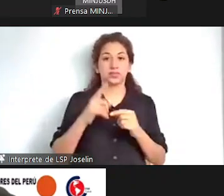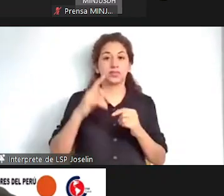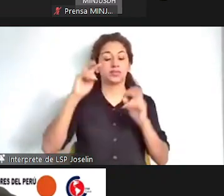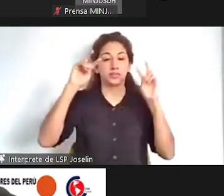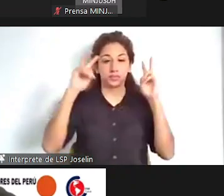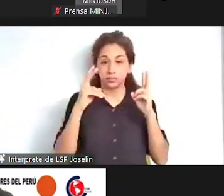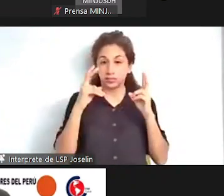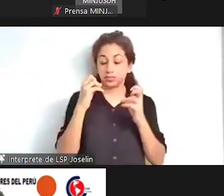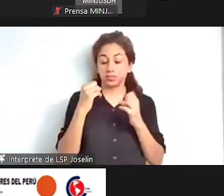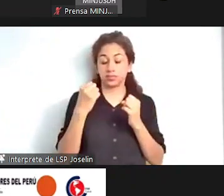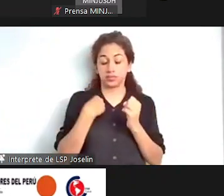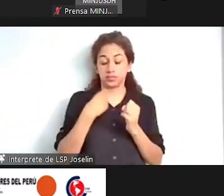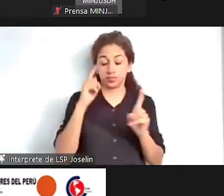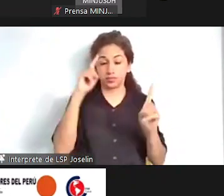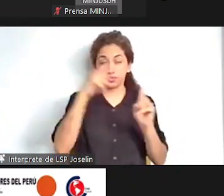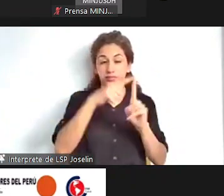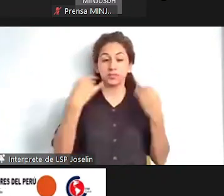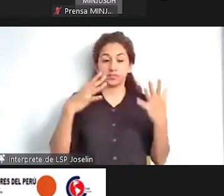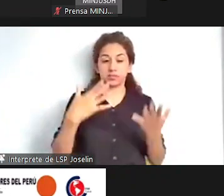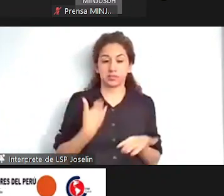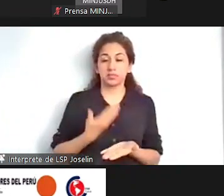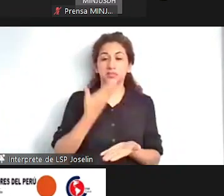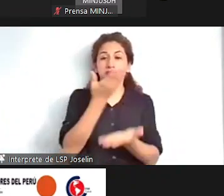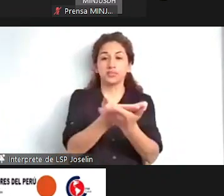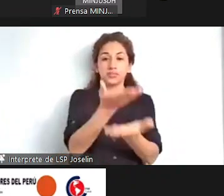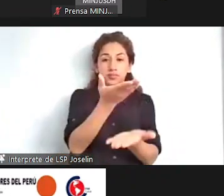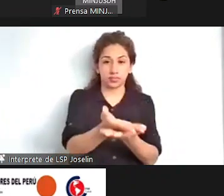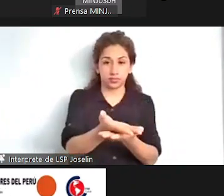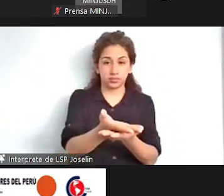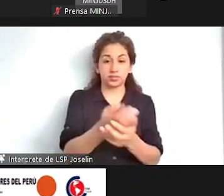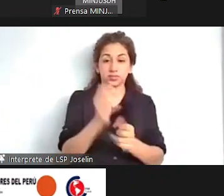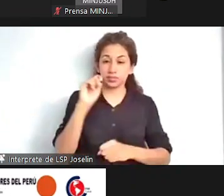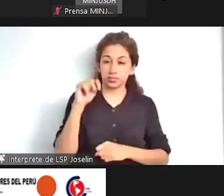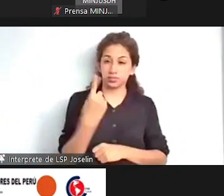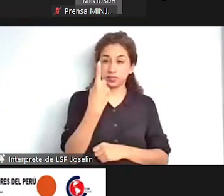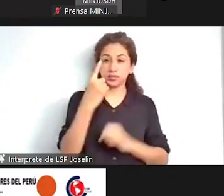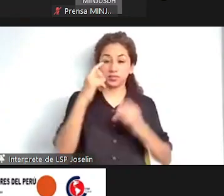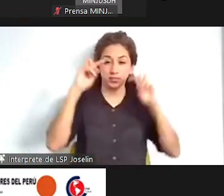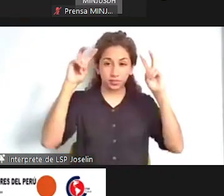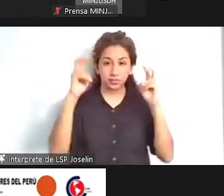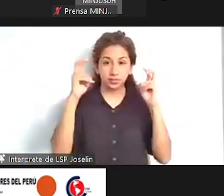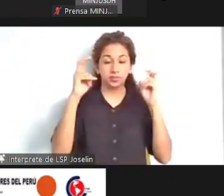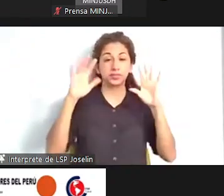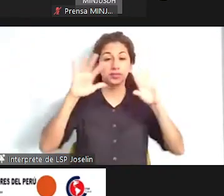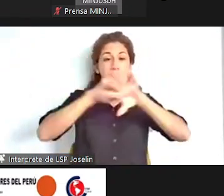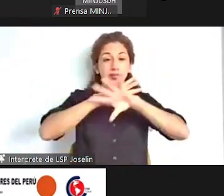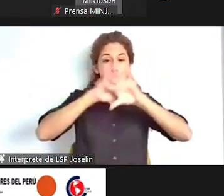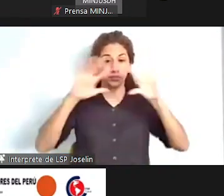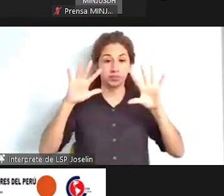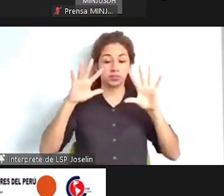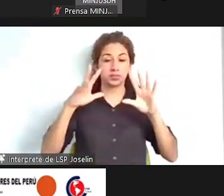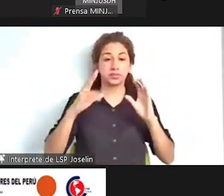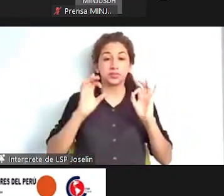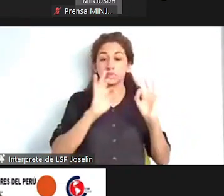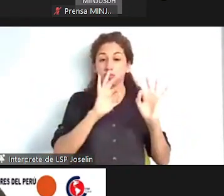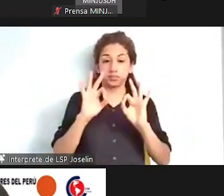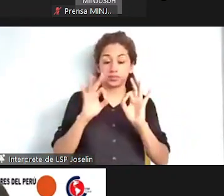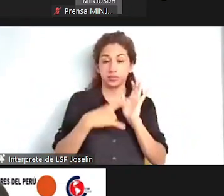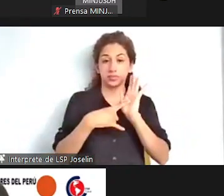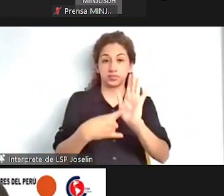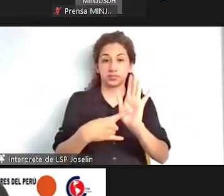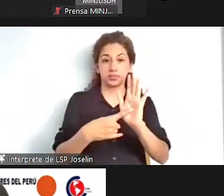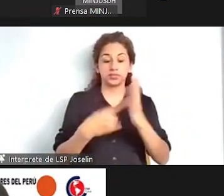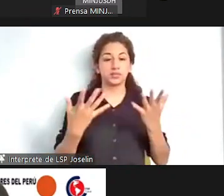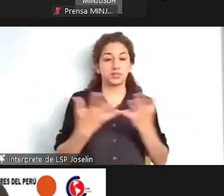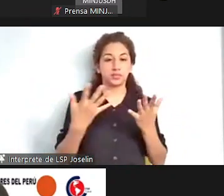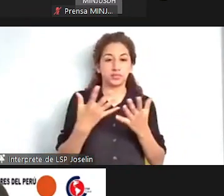elaborate the goals and the alignments we have presented some proposals one of the cross-sectional approaches